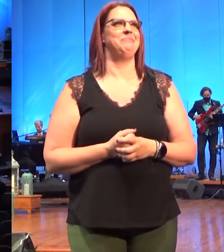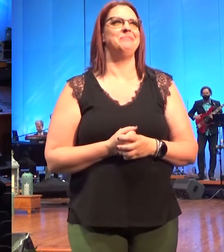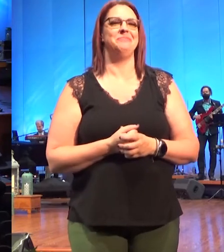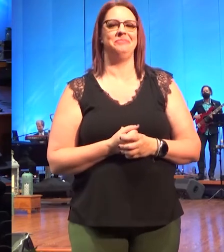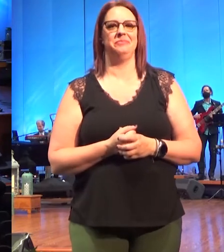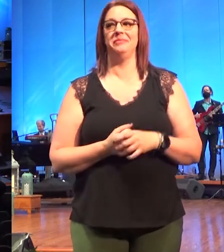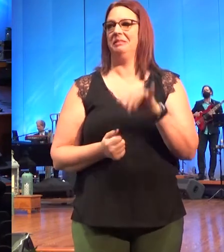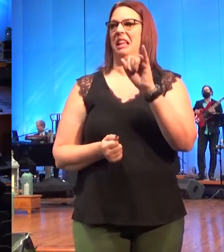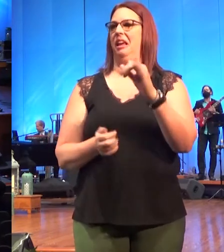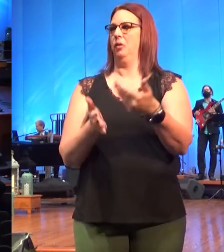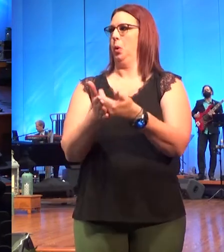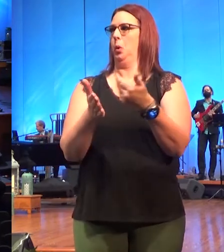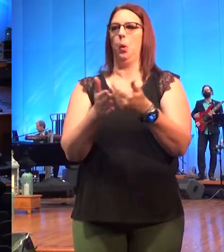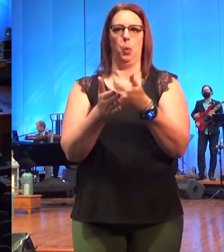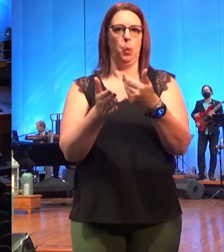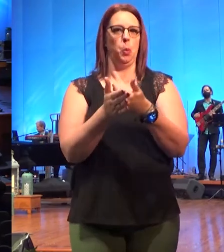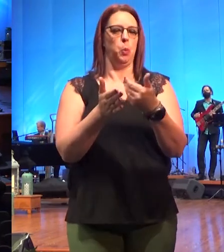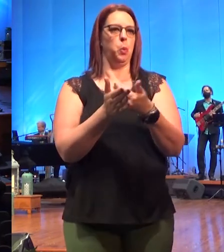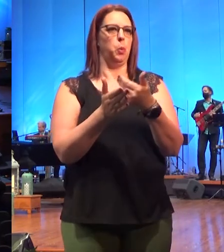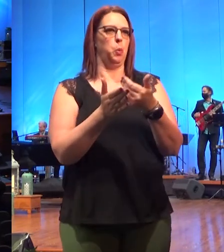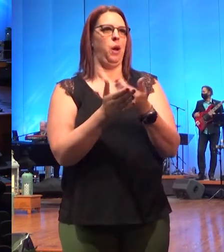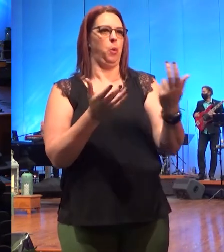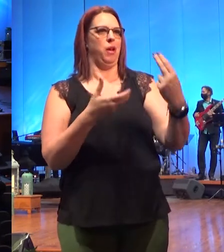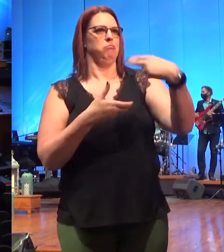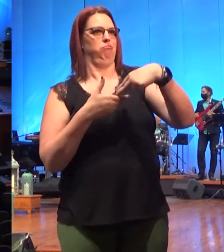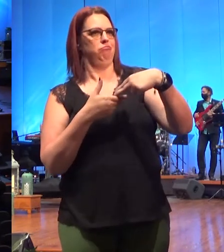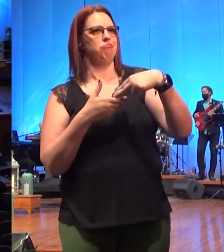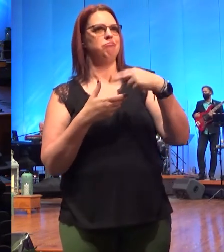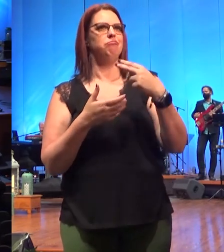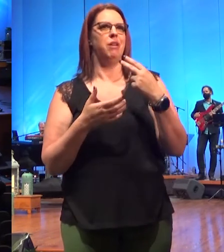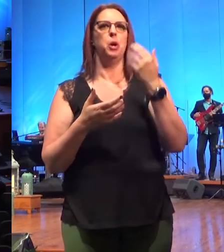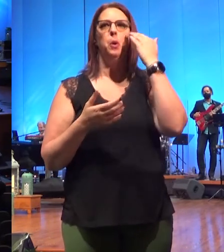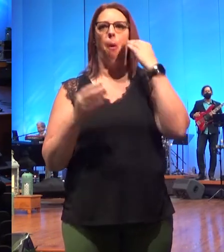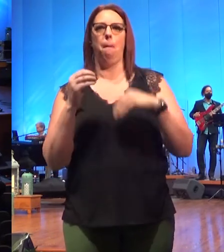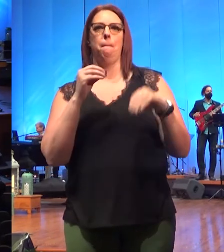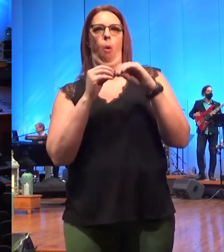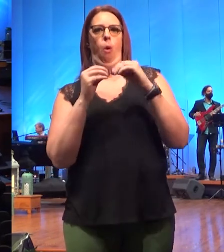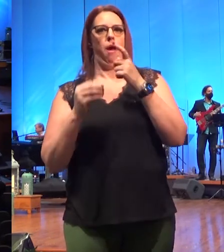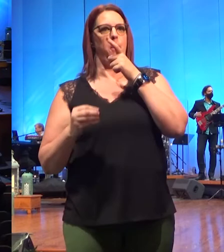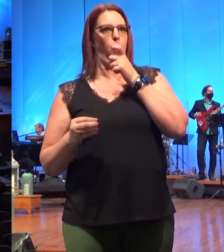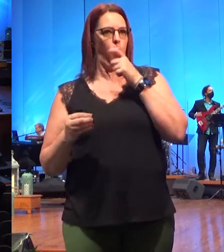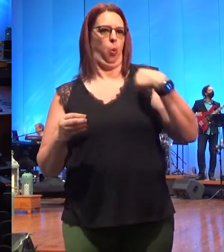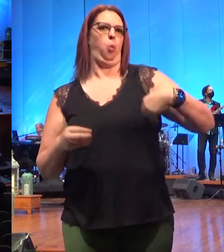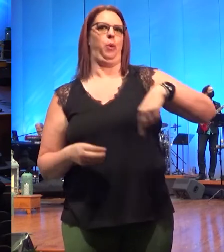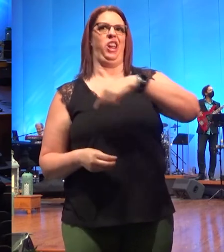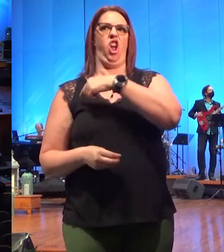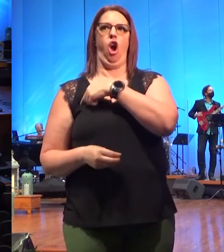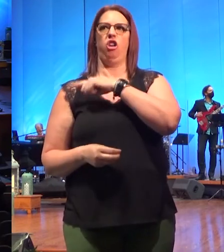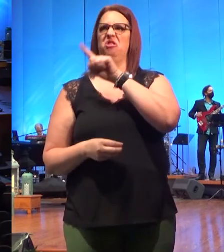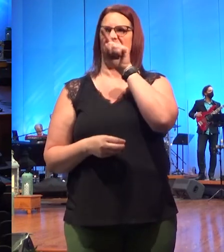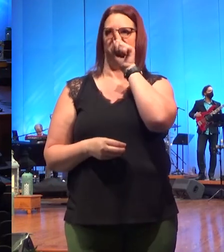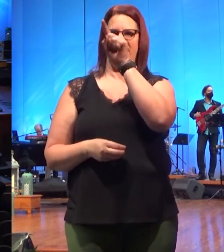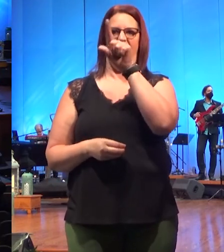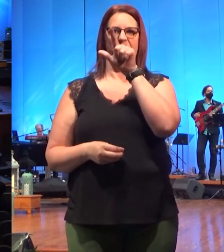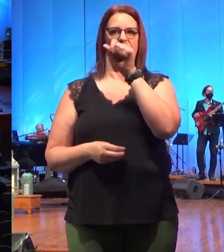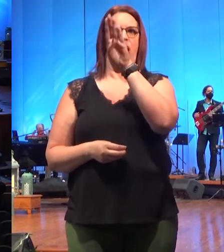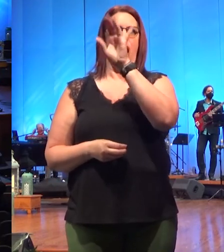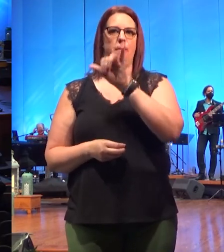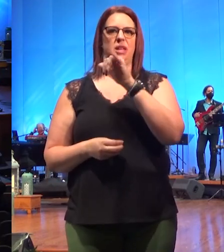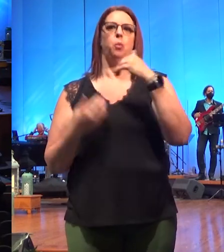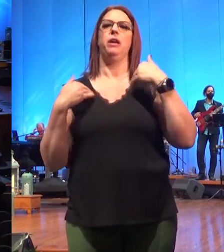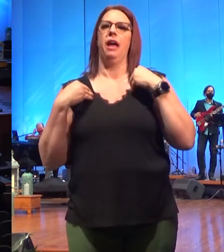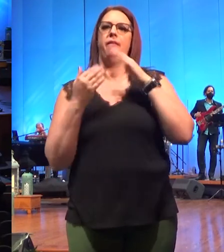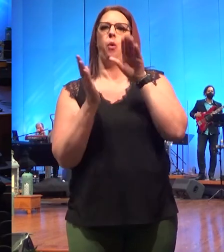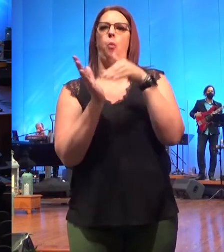If you are new to Mile High Church and you want to know a little bit more about who we are, right in the middle of our lobby, we have a welcome center, and you